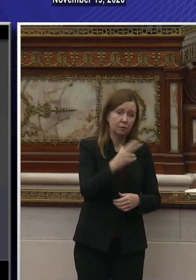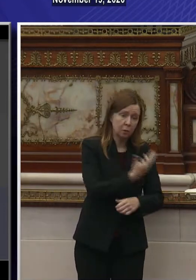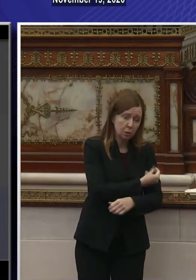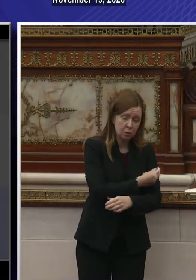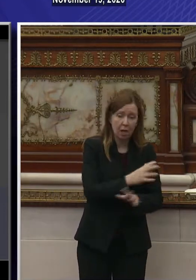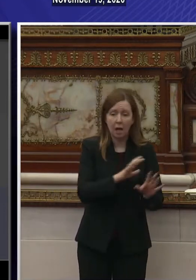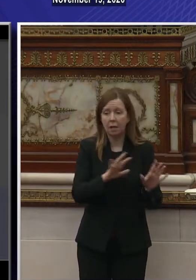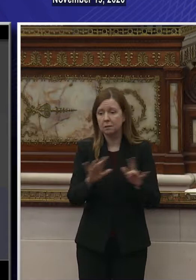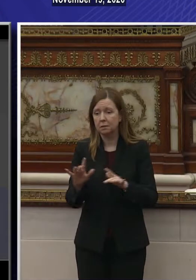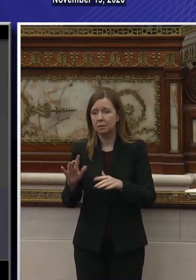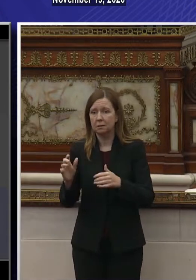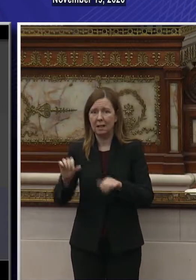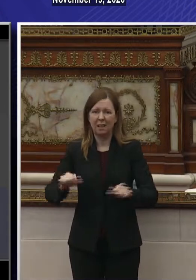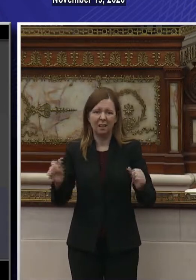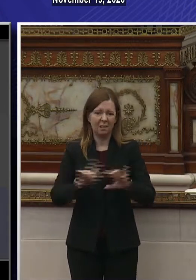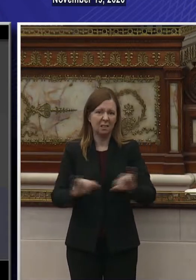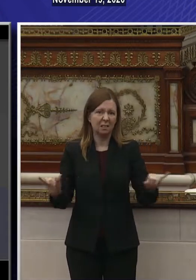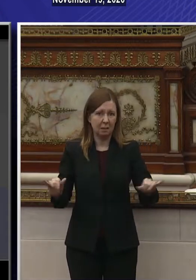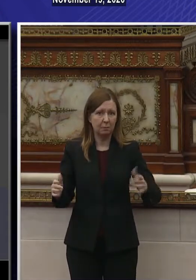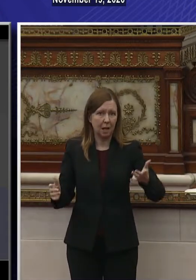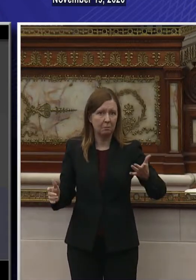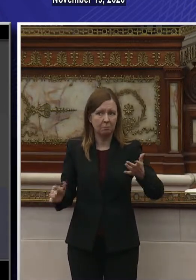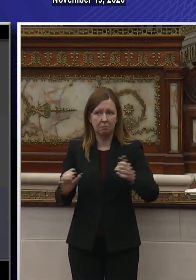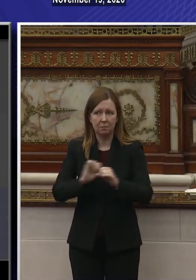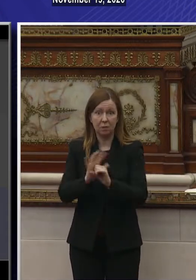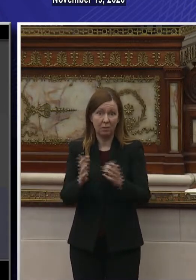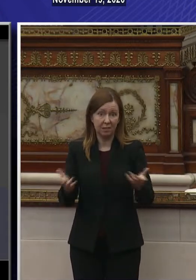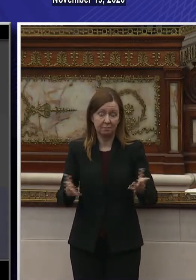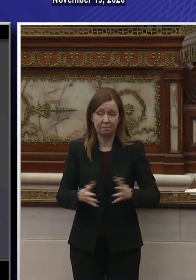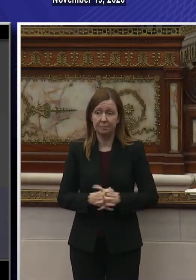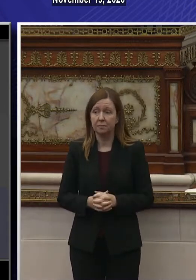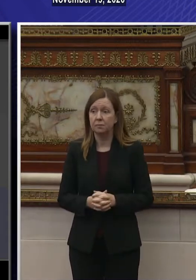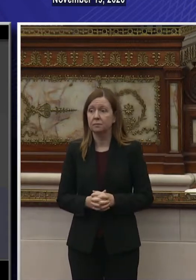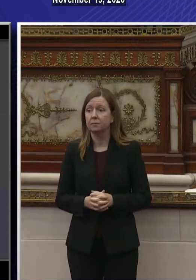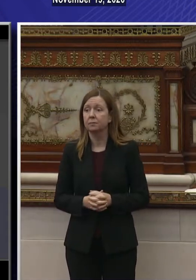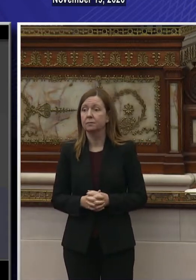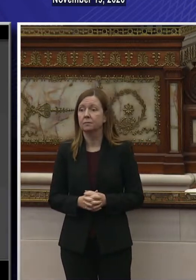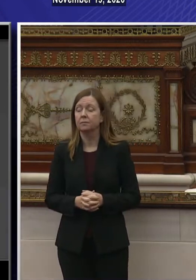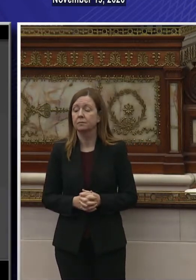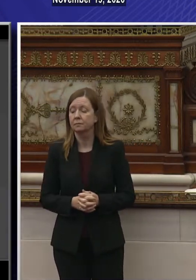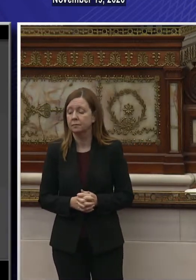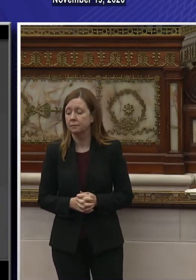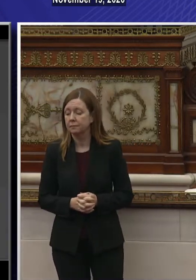anything else at the same time of the COVID-19?